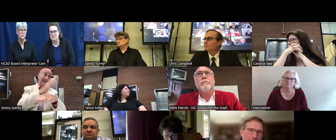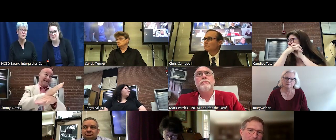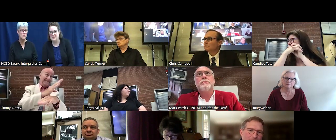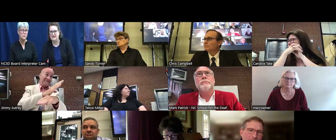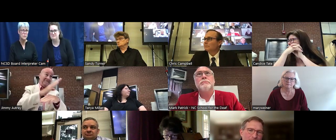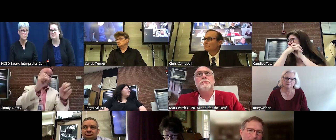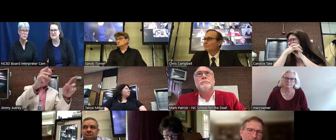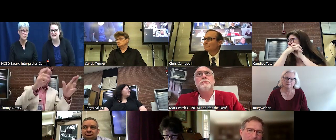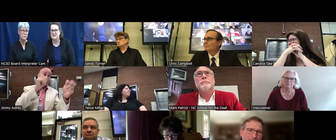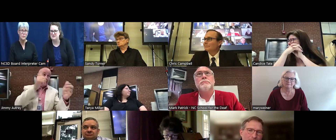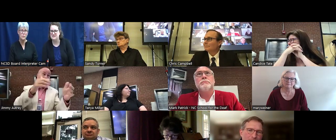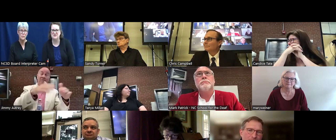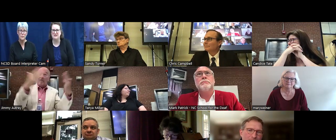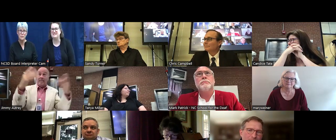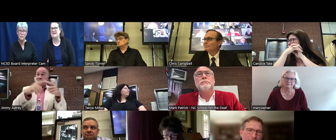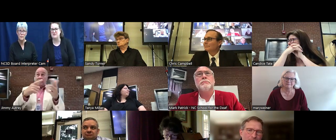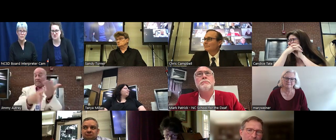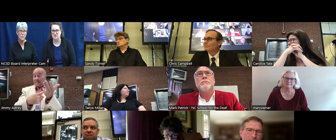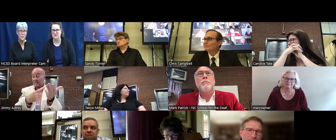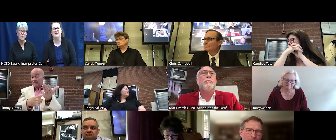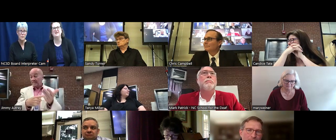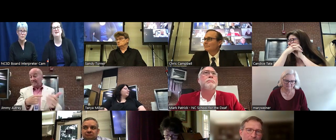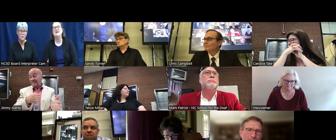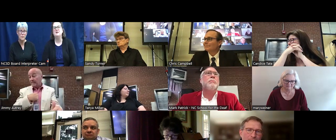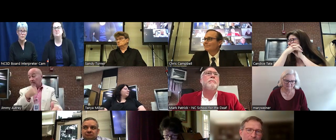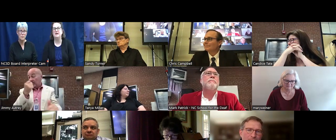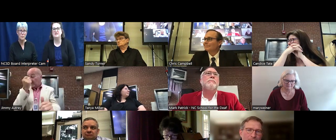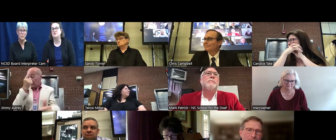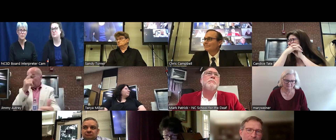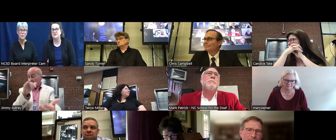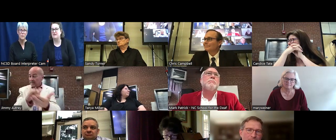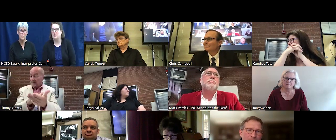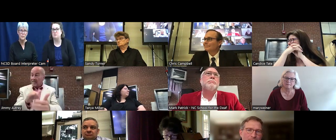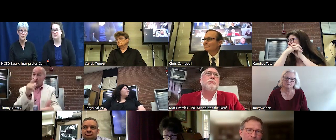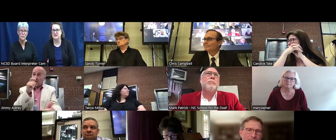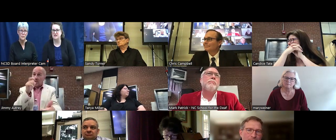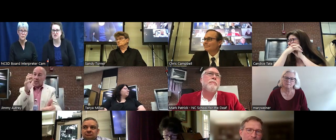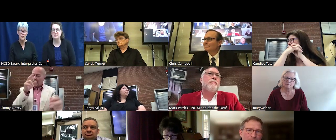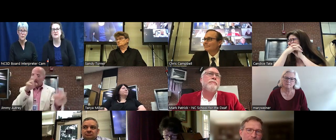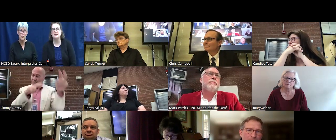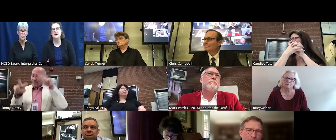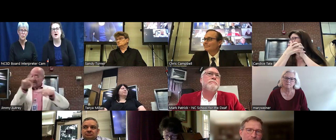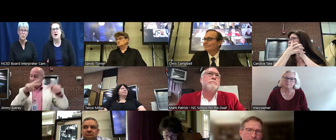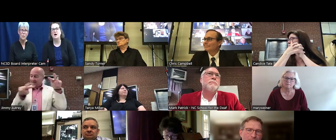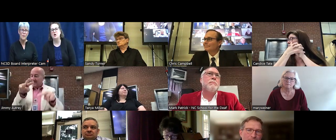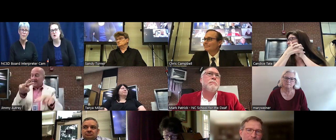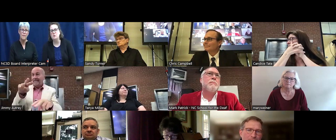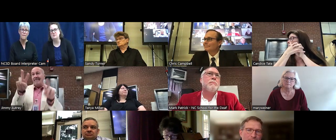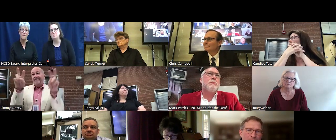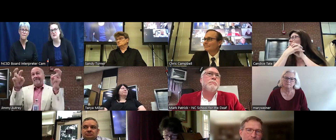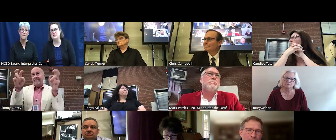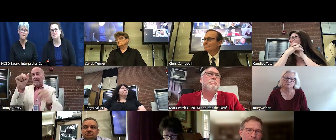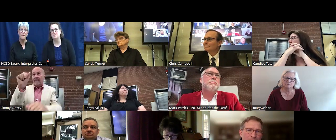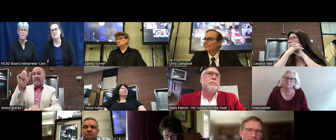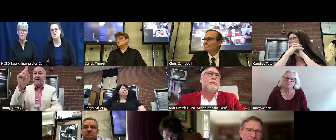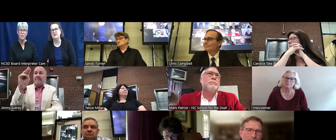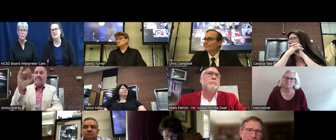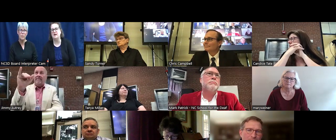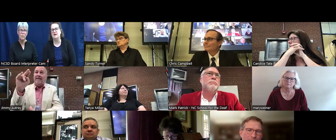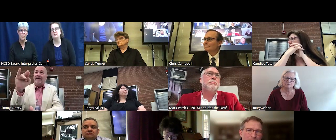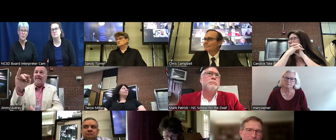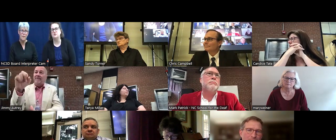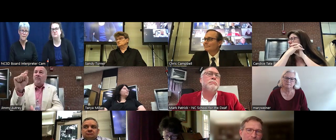Maybe related, maybe this is new business, old business, I'm not sure. But since we're just having open discussion, who would be